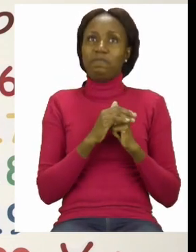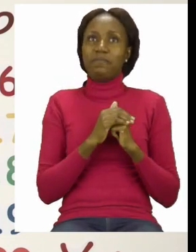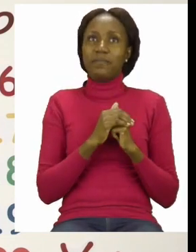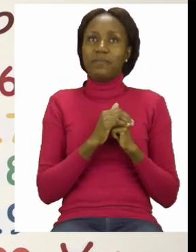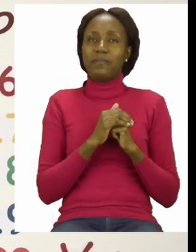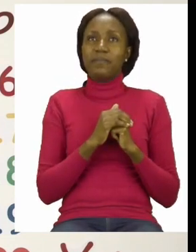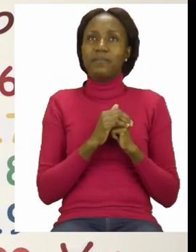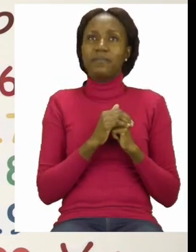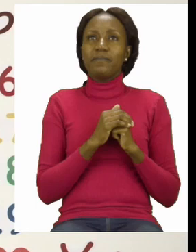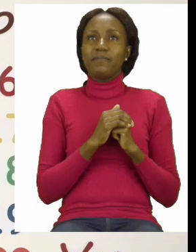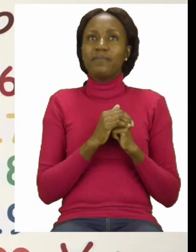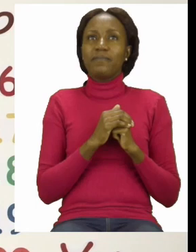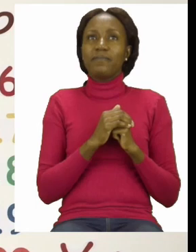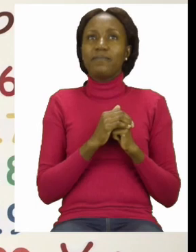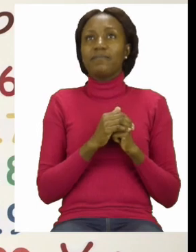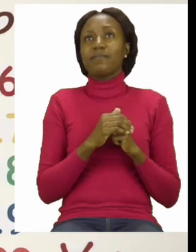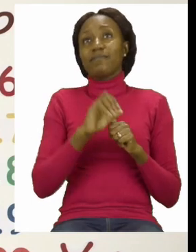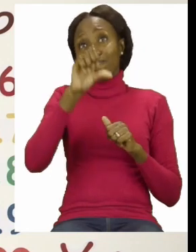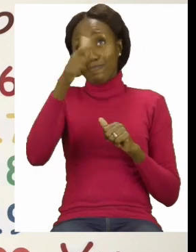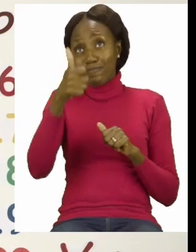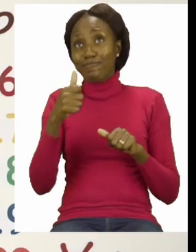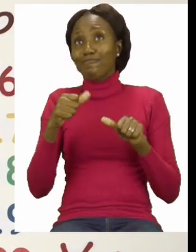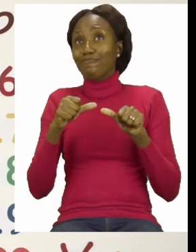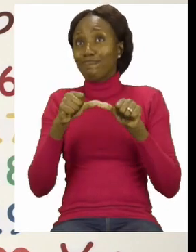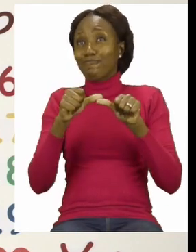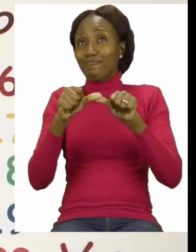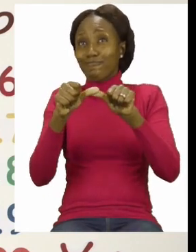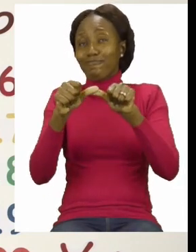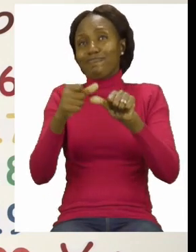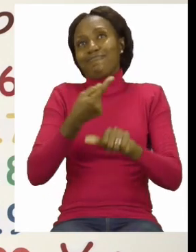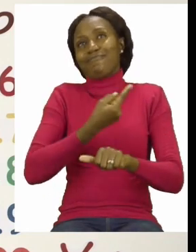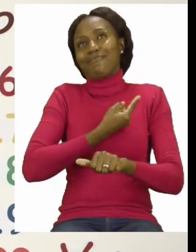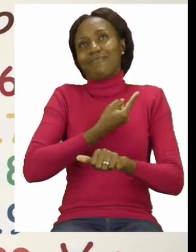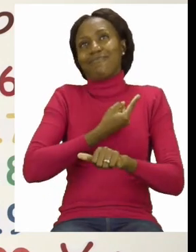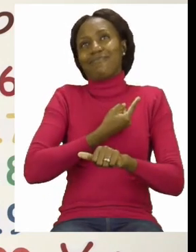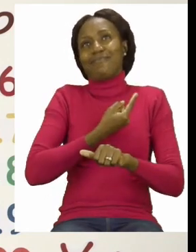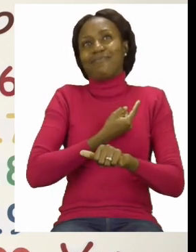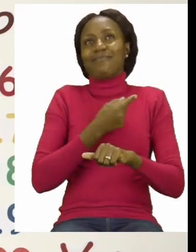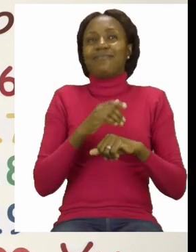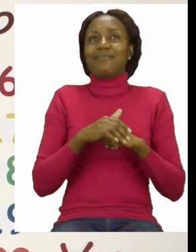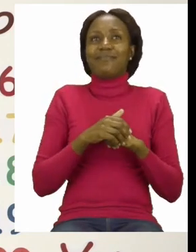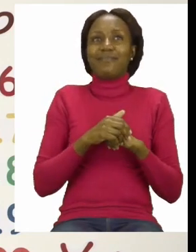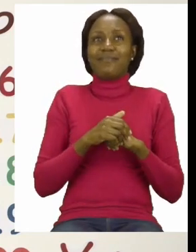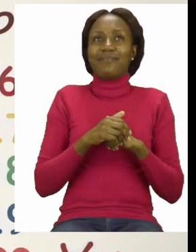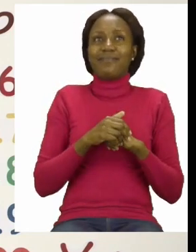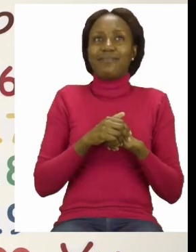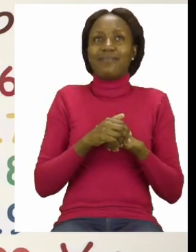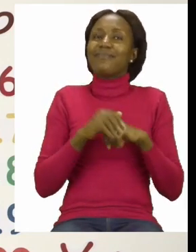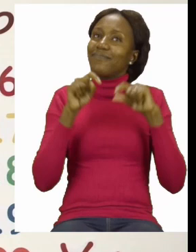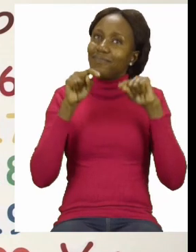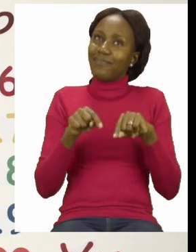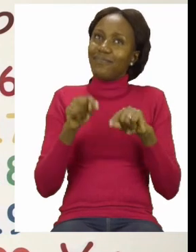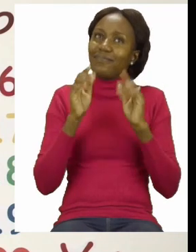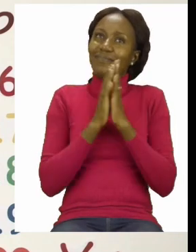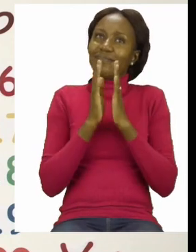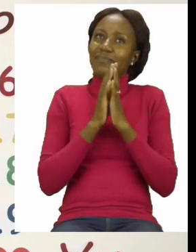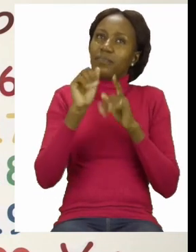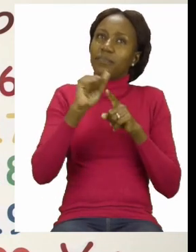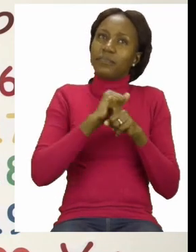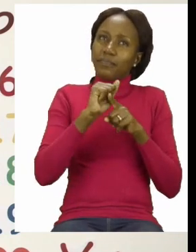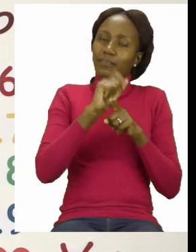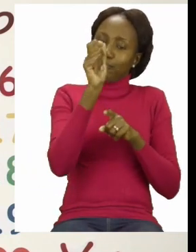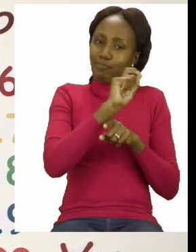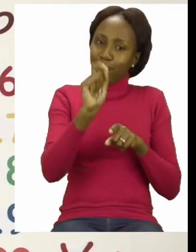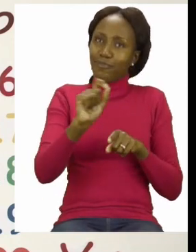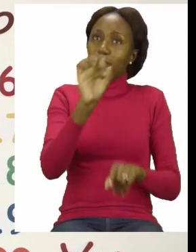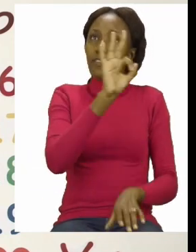Then the rest of them you can do by yourself. For now, I'd like us to please practice writing the